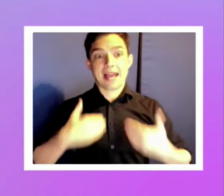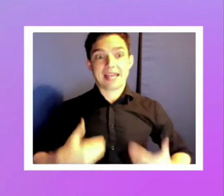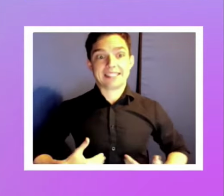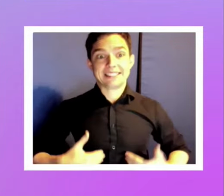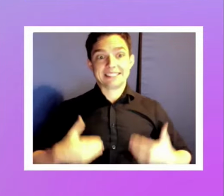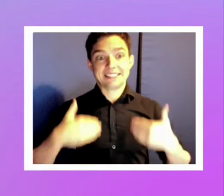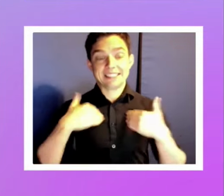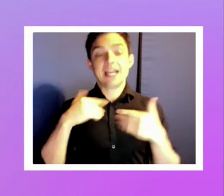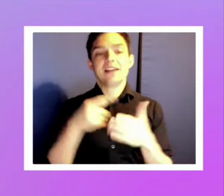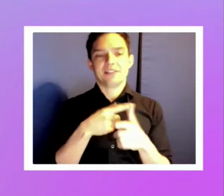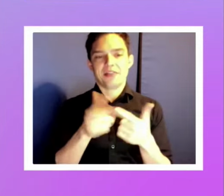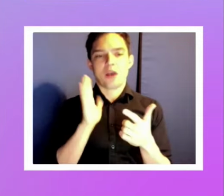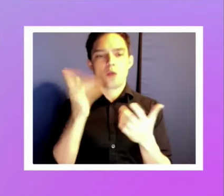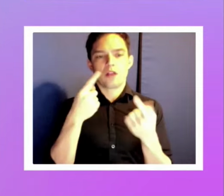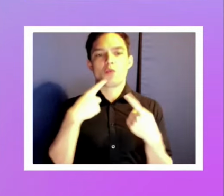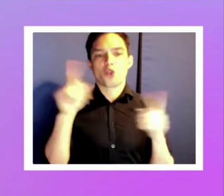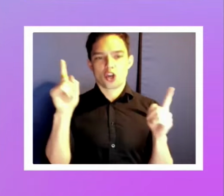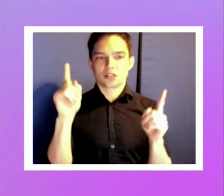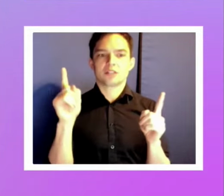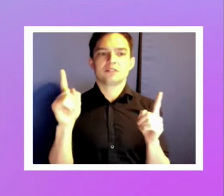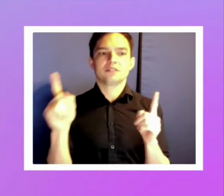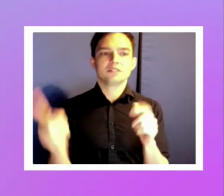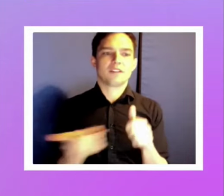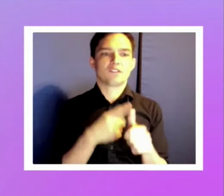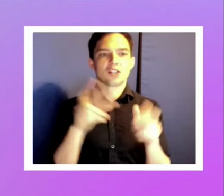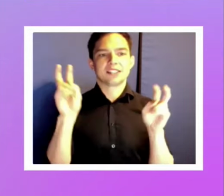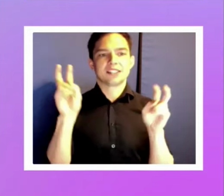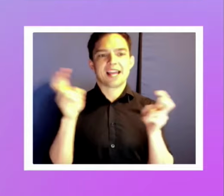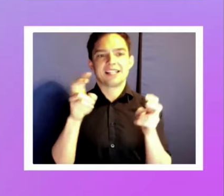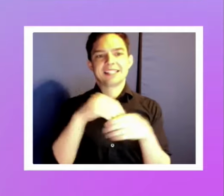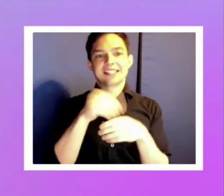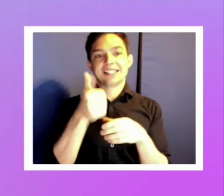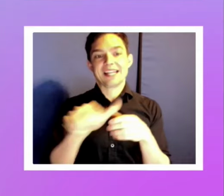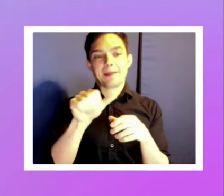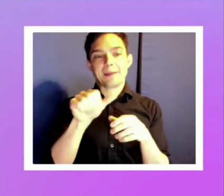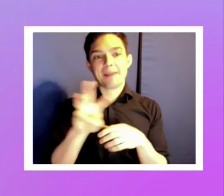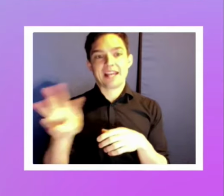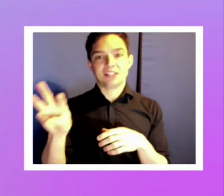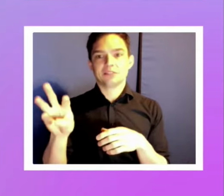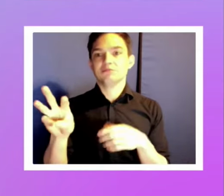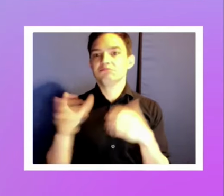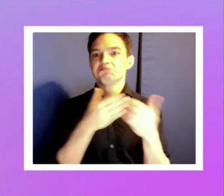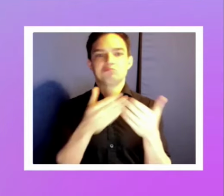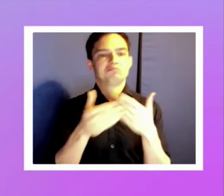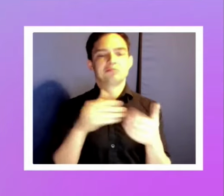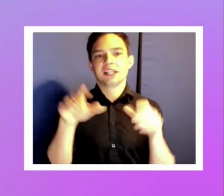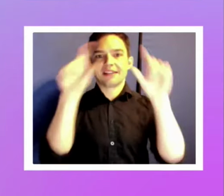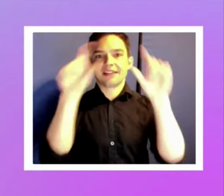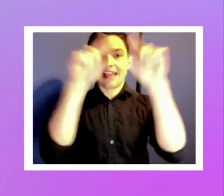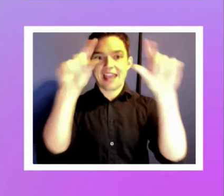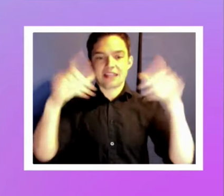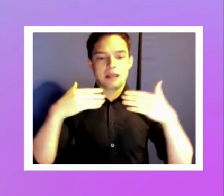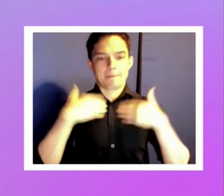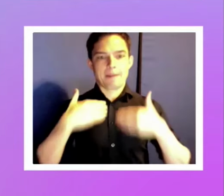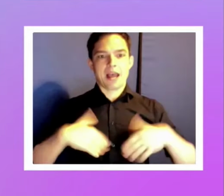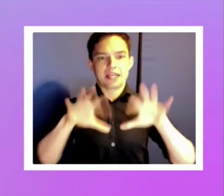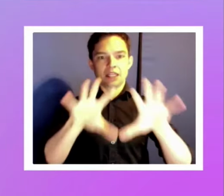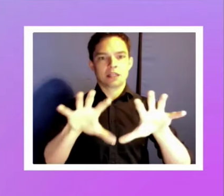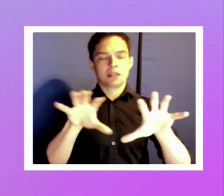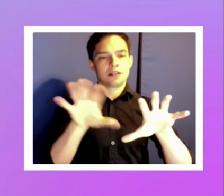this will work. The first title in any page, regardless of if it's in the head, or in the body, or wherever you want to put it,